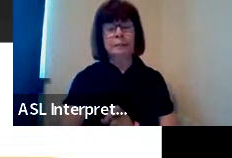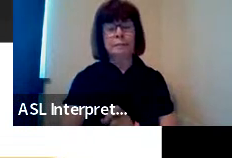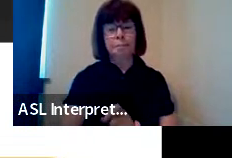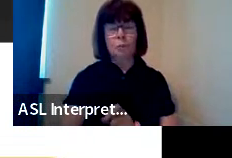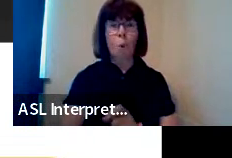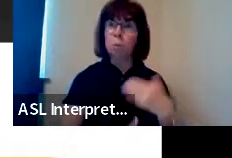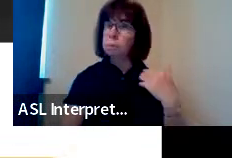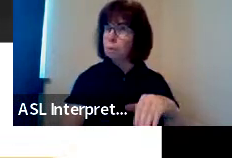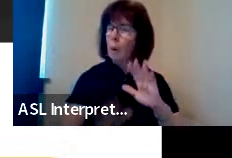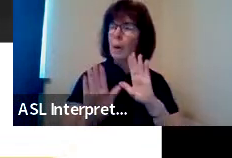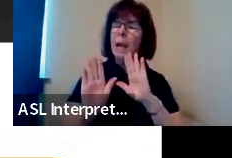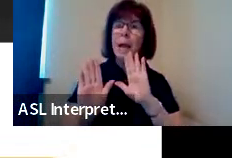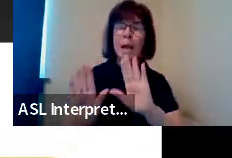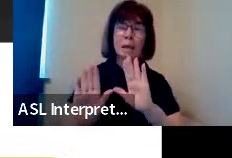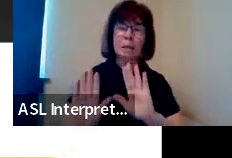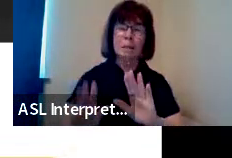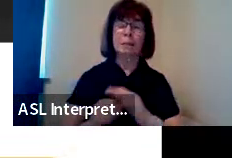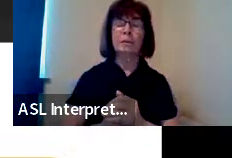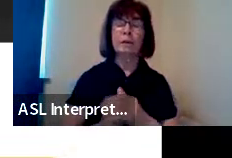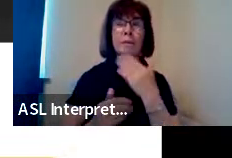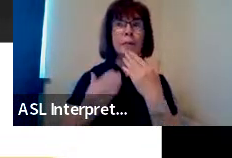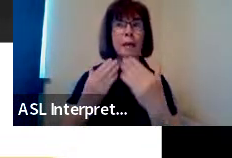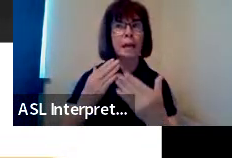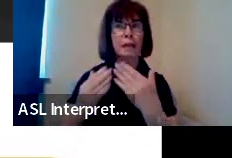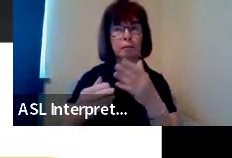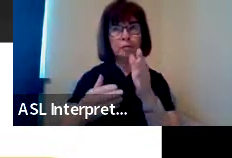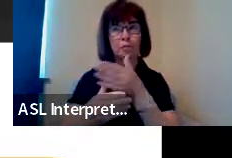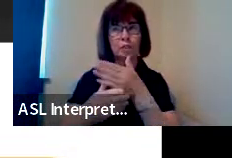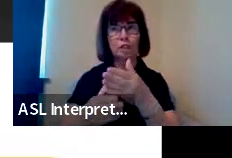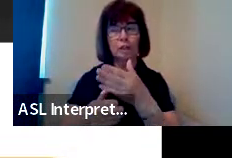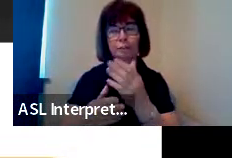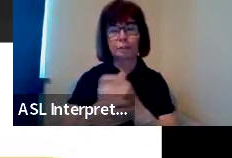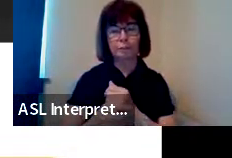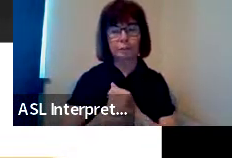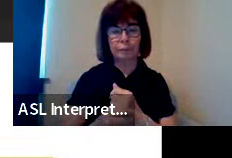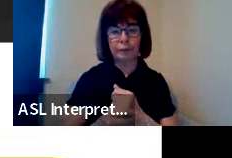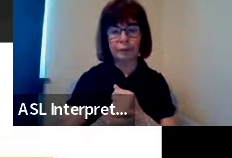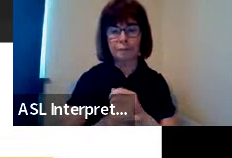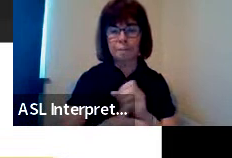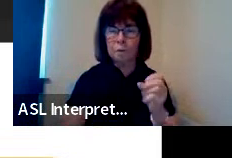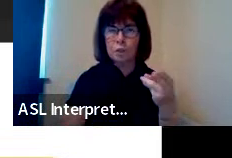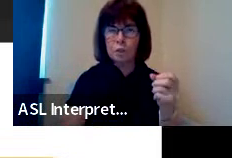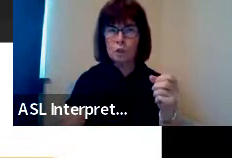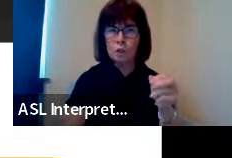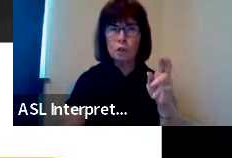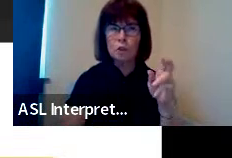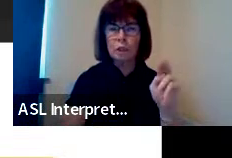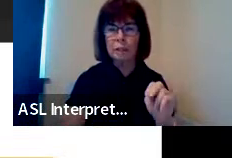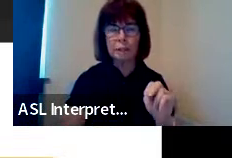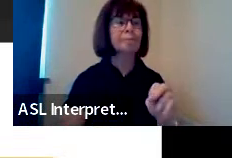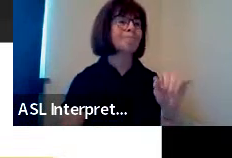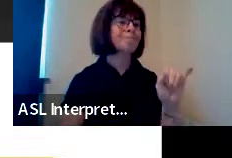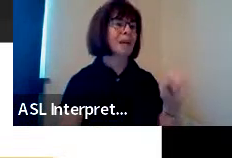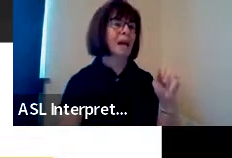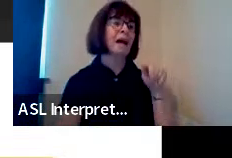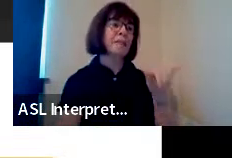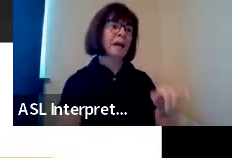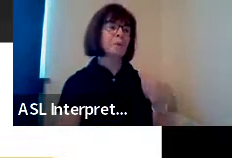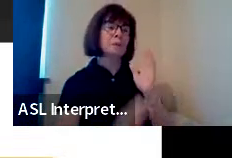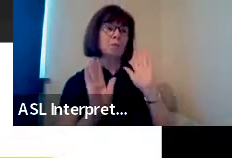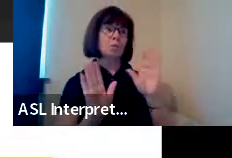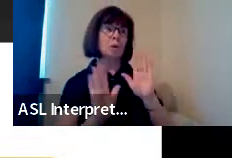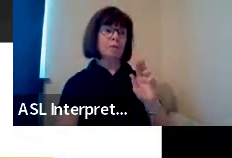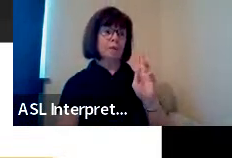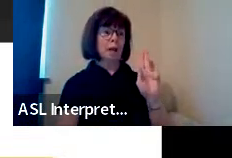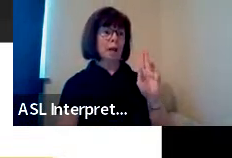Excellent. Excellent. Thank you for sharing. Sheridan. Yeah, that was a great update, Gabriela. And just